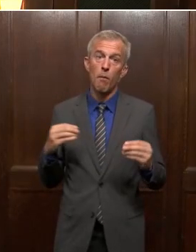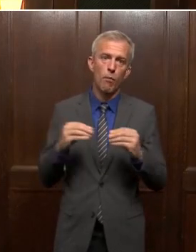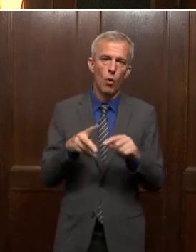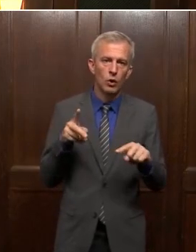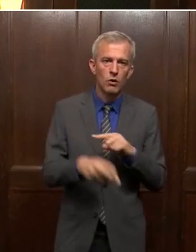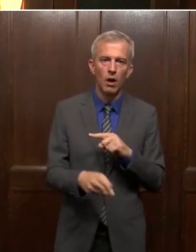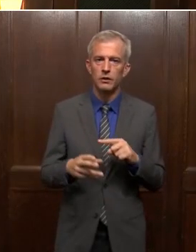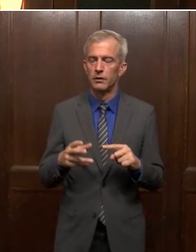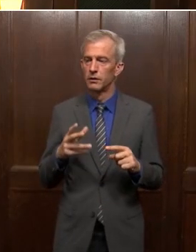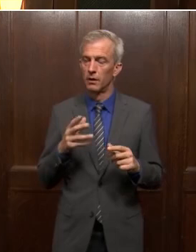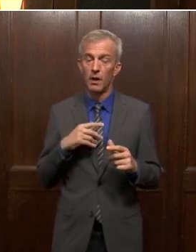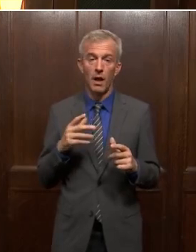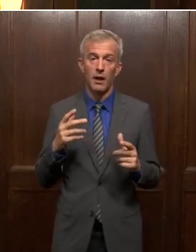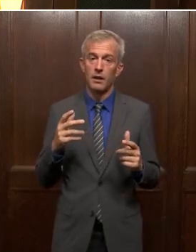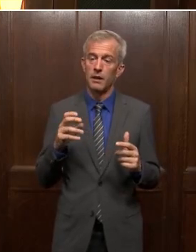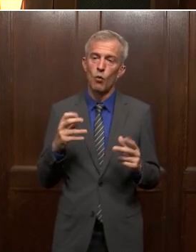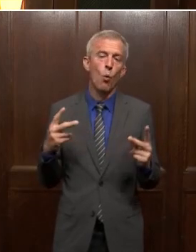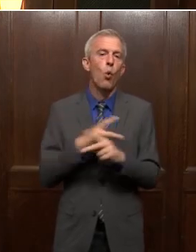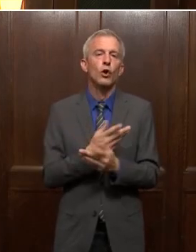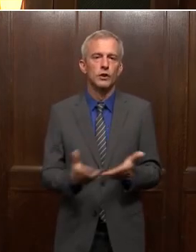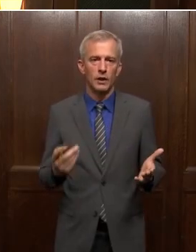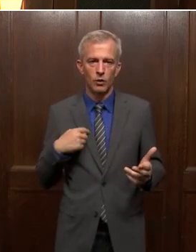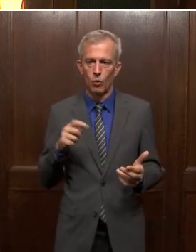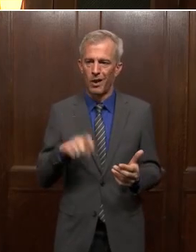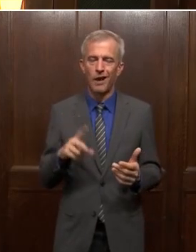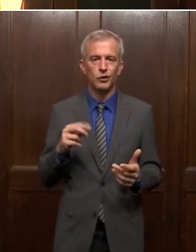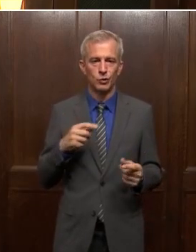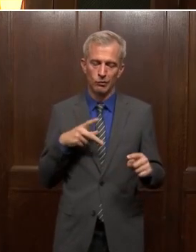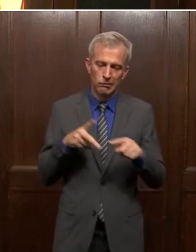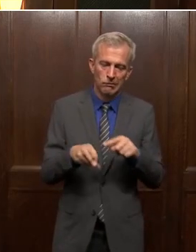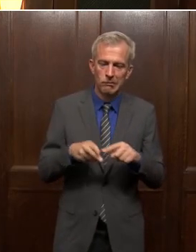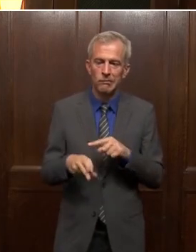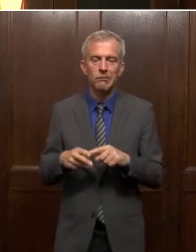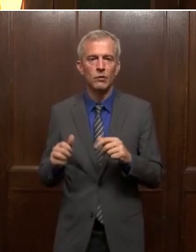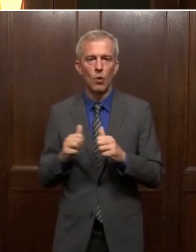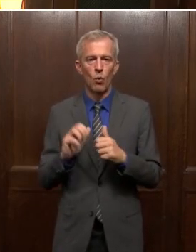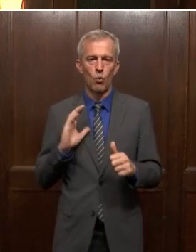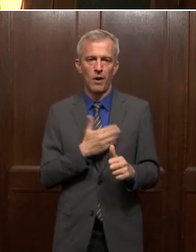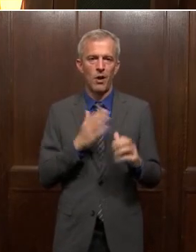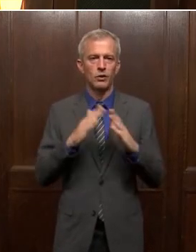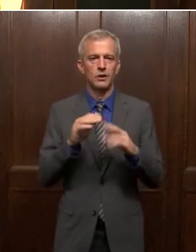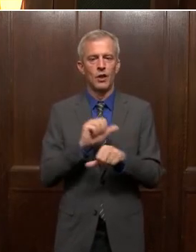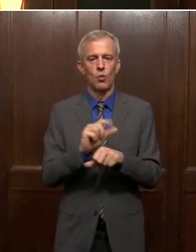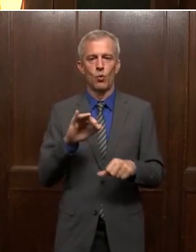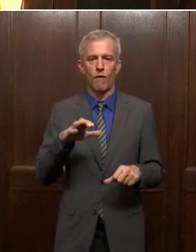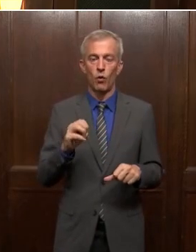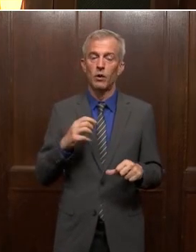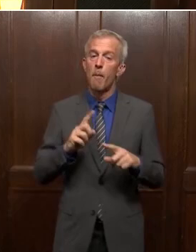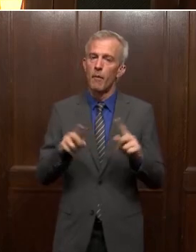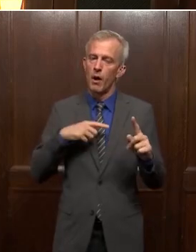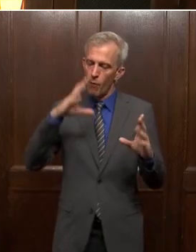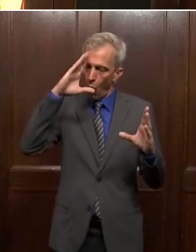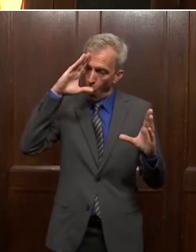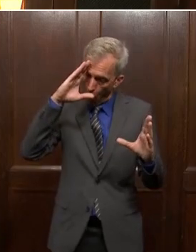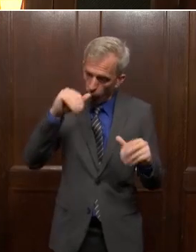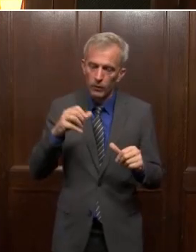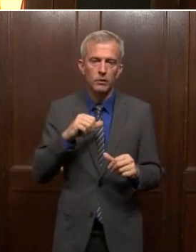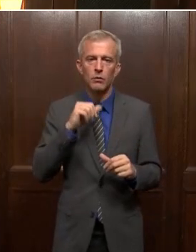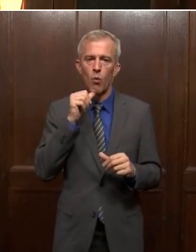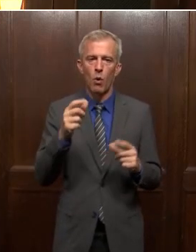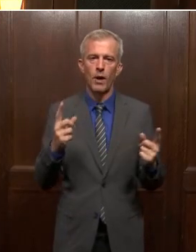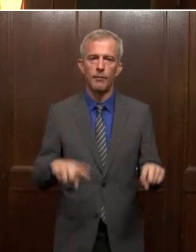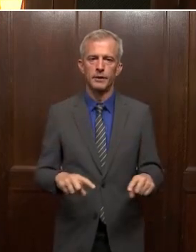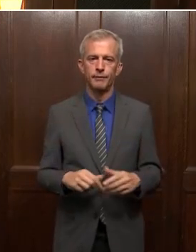even deeper things that we have to do with our city services and our workforce. But I'm hopeful that that won't happen. Thanks, Dave. Next